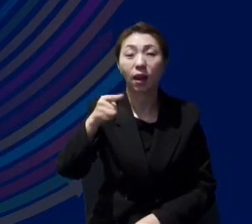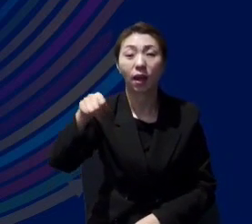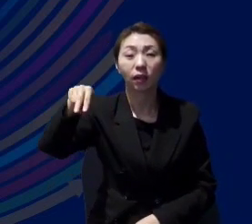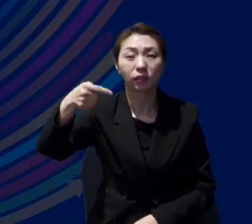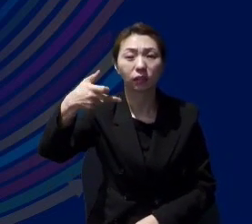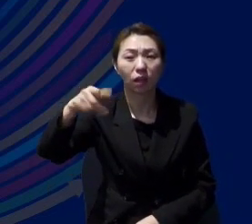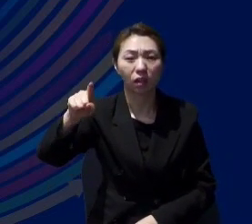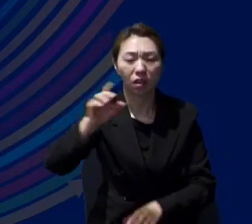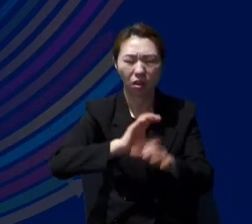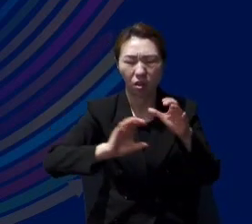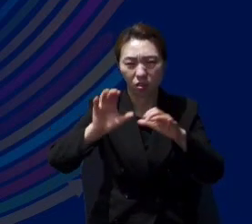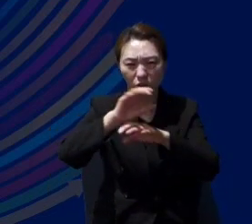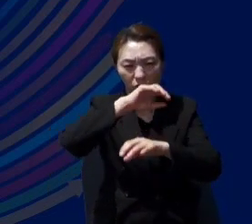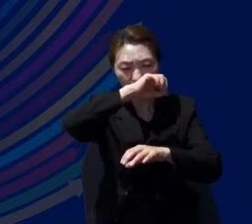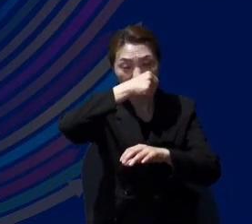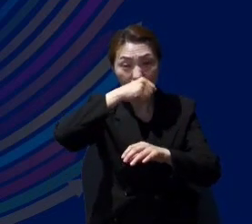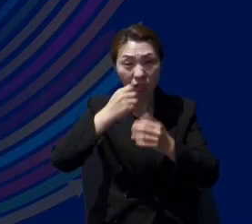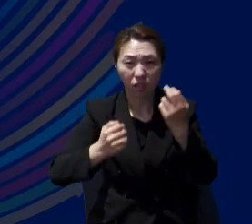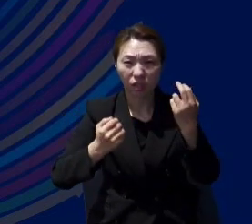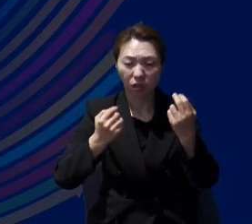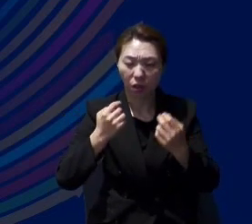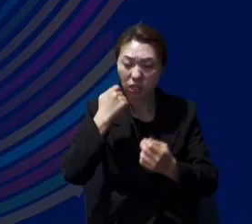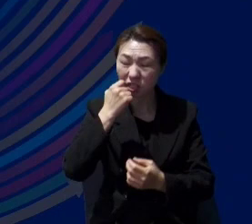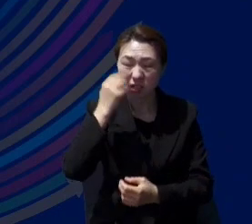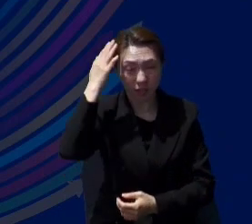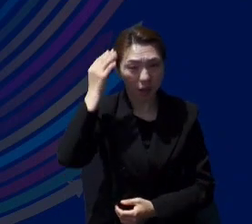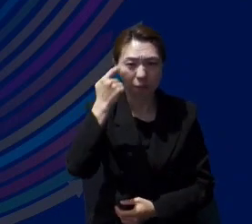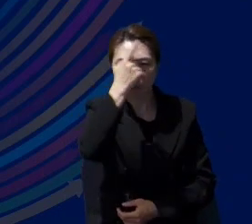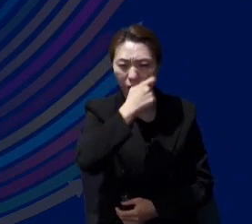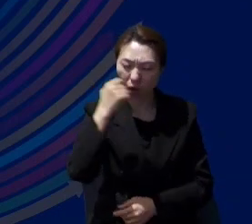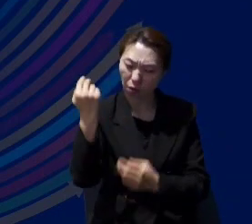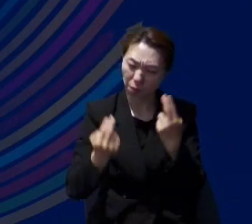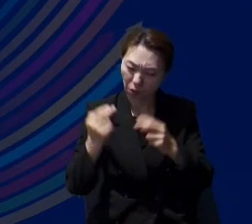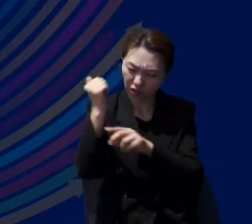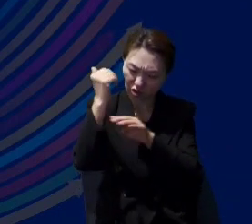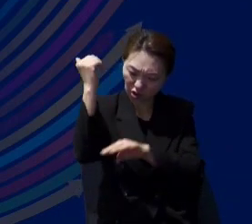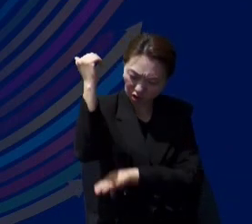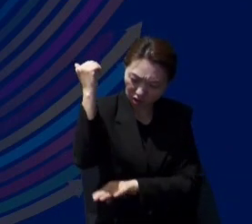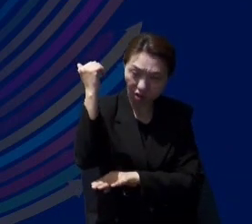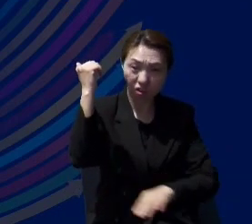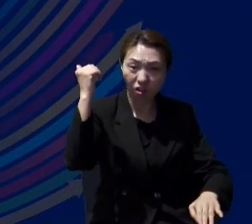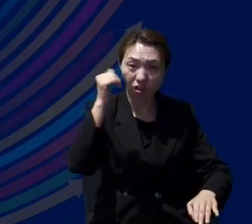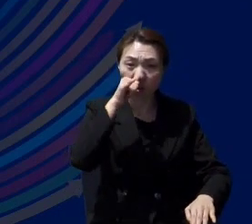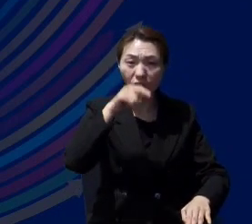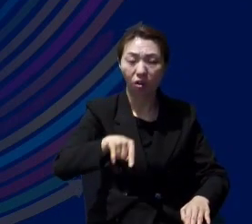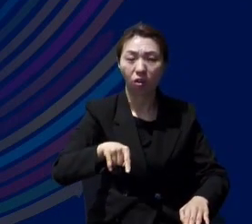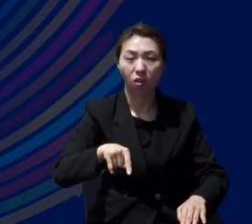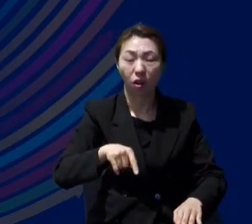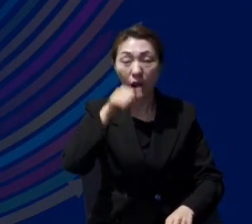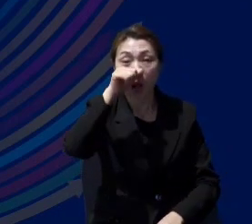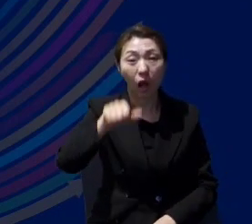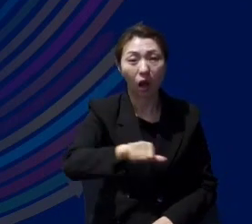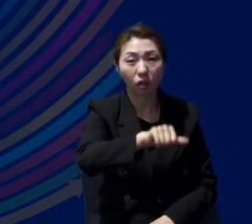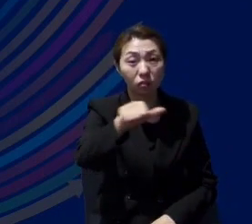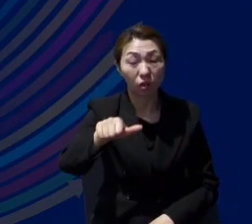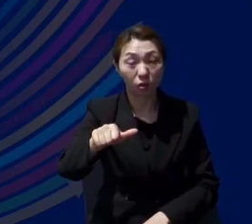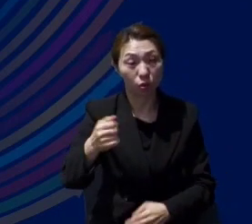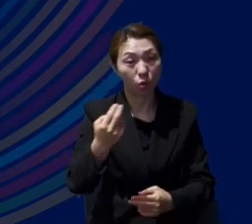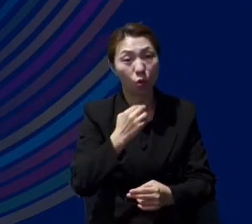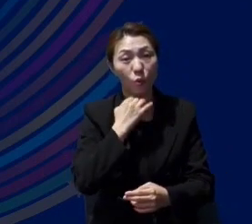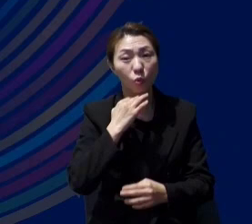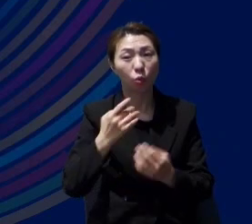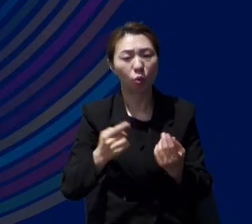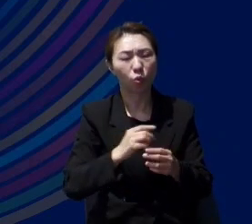life expectancy among Latino people and among Asian people in the US is quite a bit higher, both than the overall average and then also for the white